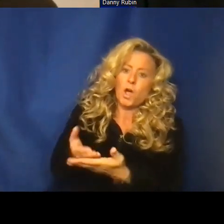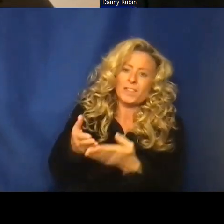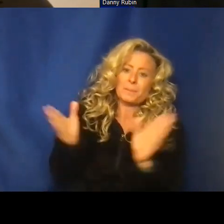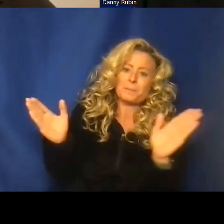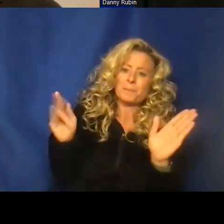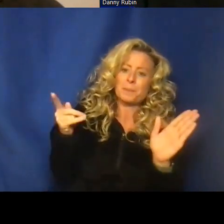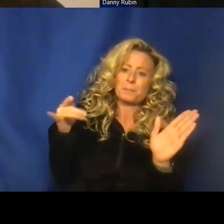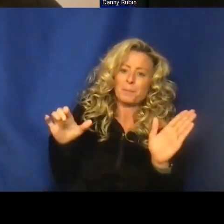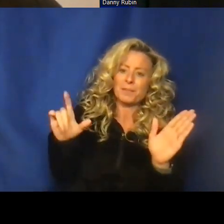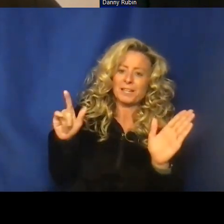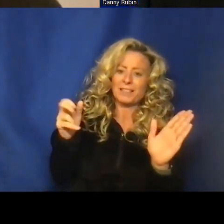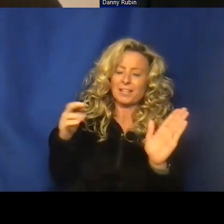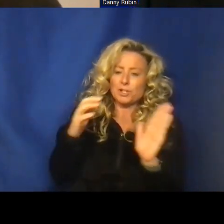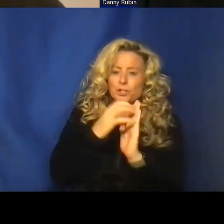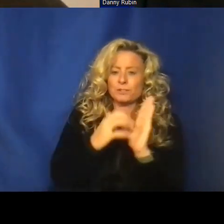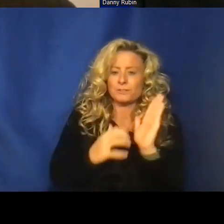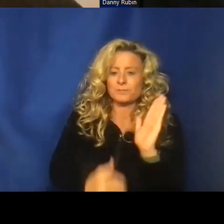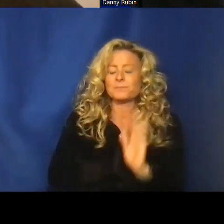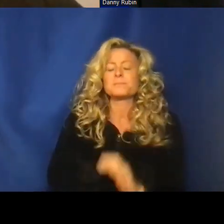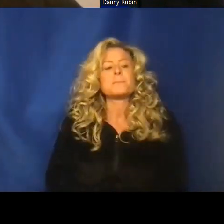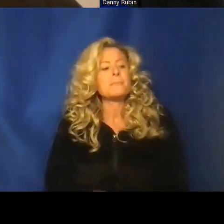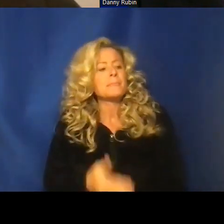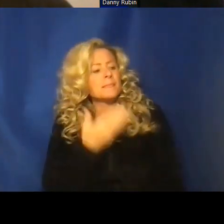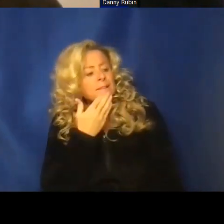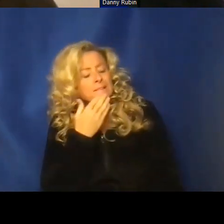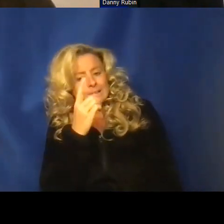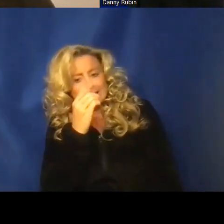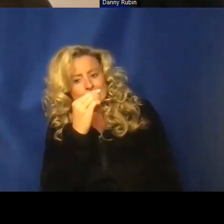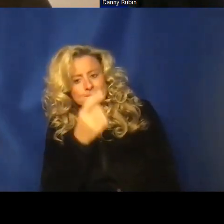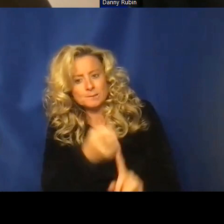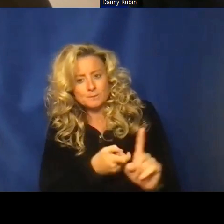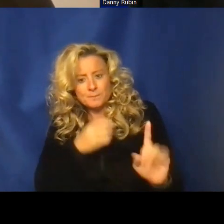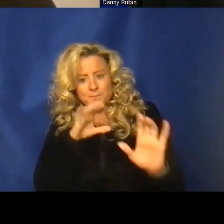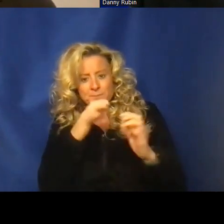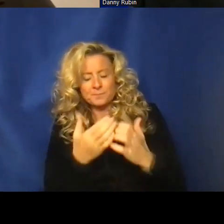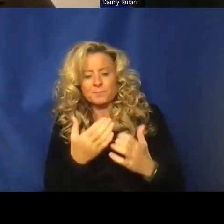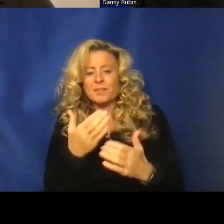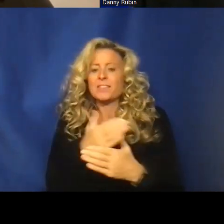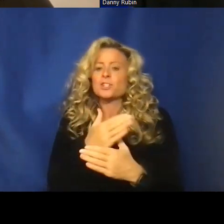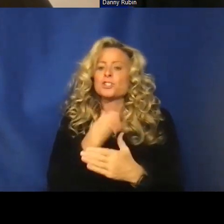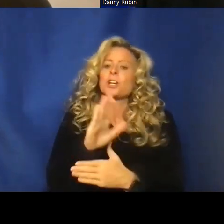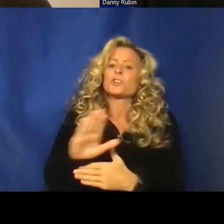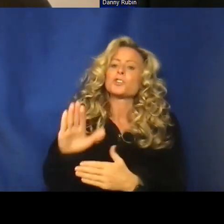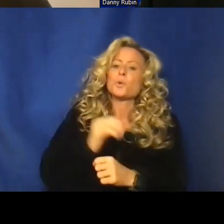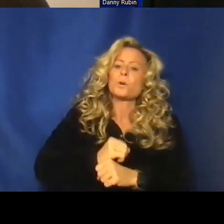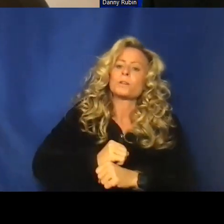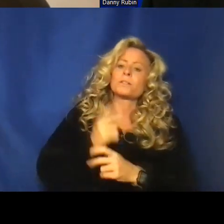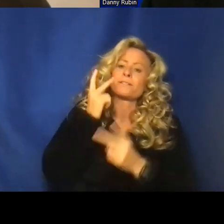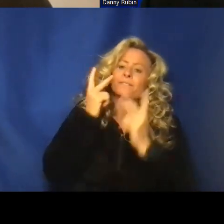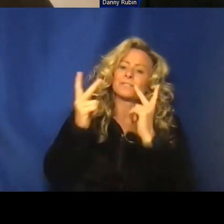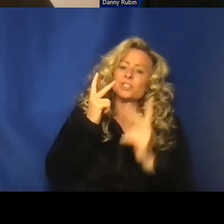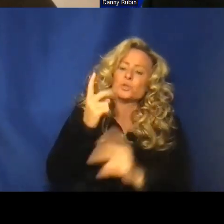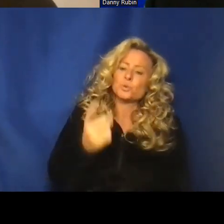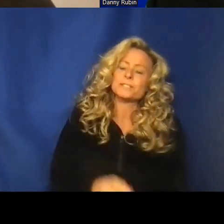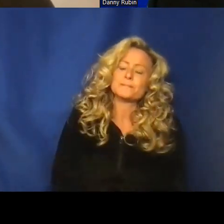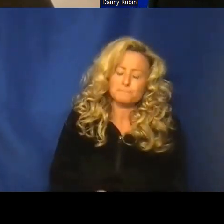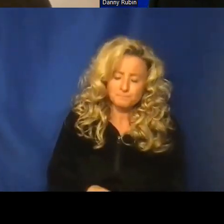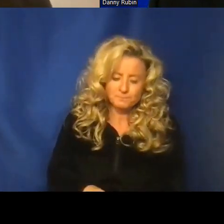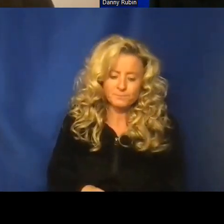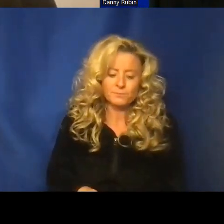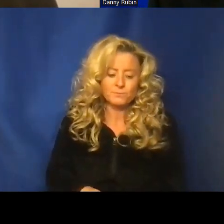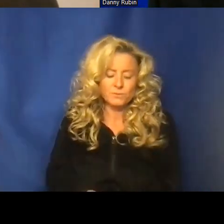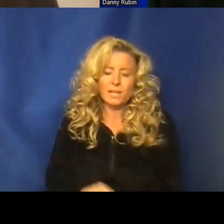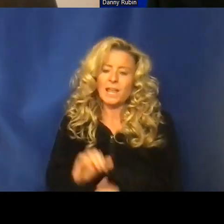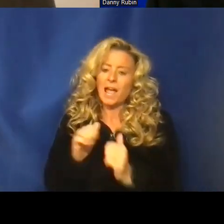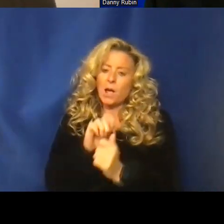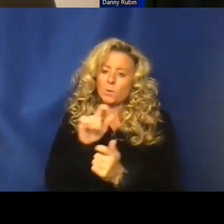ledger. Thank you. There's one other question from that class, and then I want you to share some of your visuals. Okay. How exactly is the value?